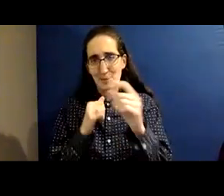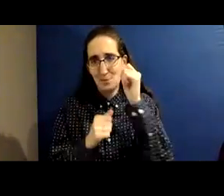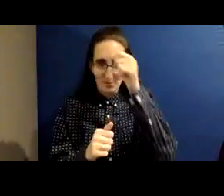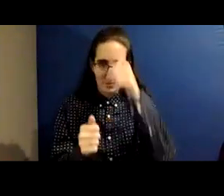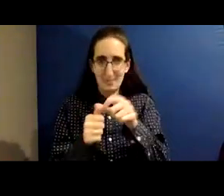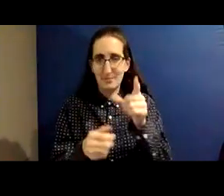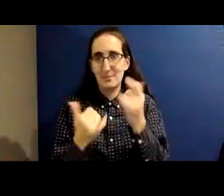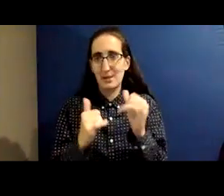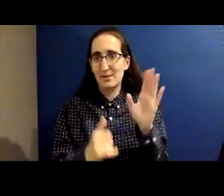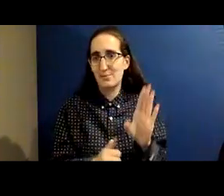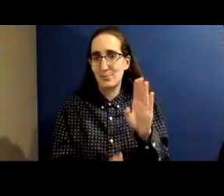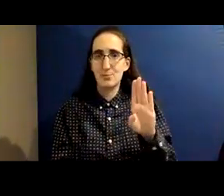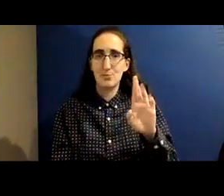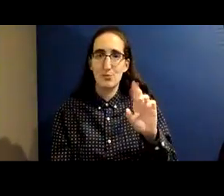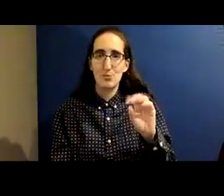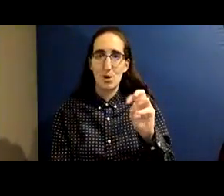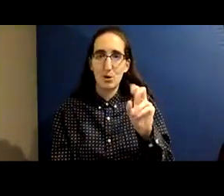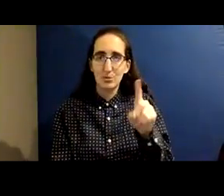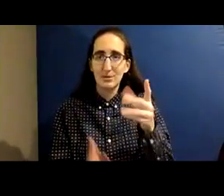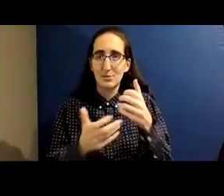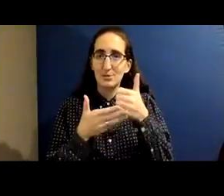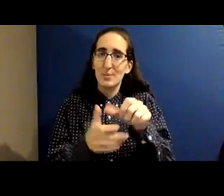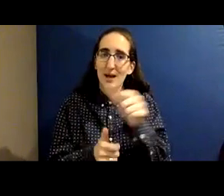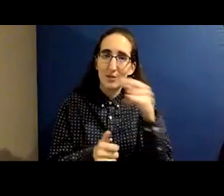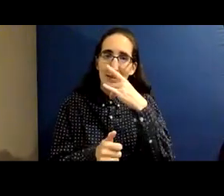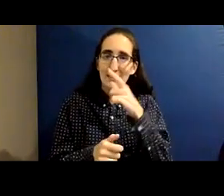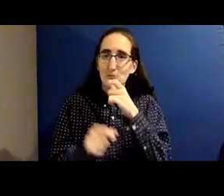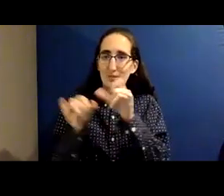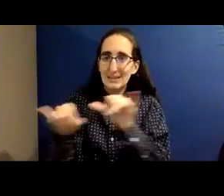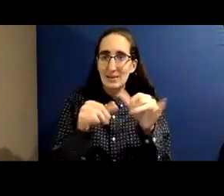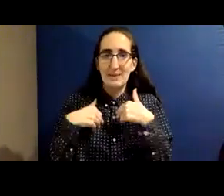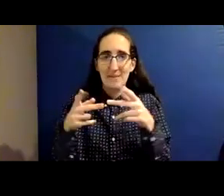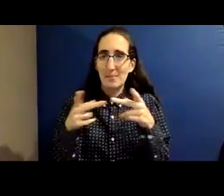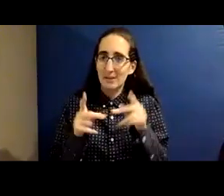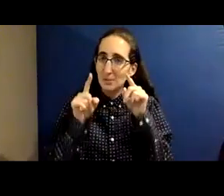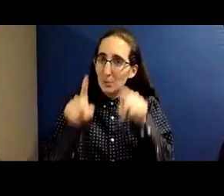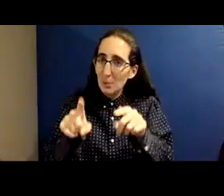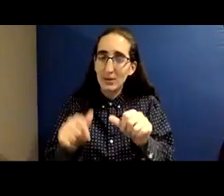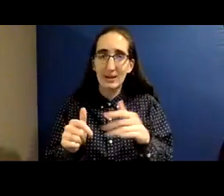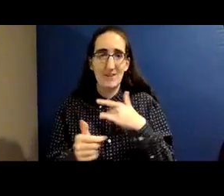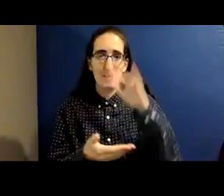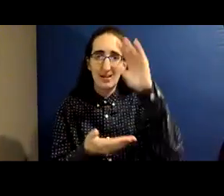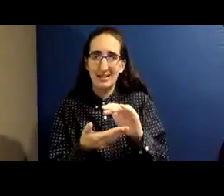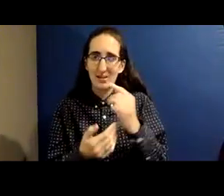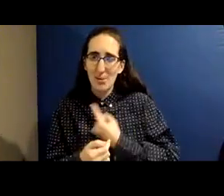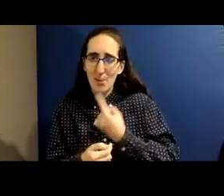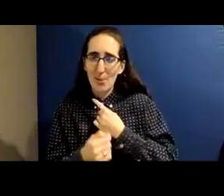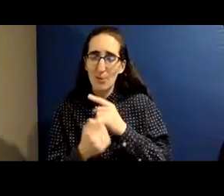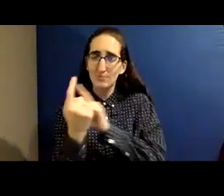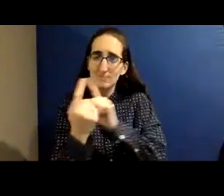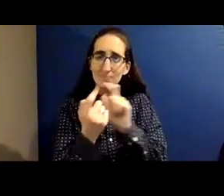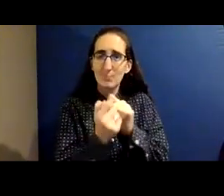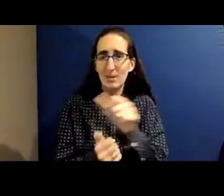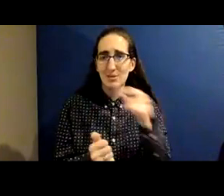the Broncos, but he wanted to help other kids like him have a place to go where they could feel less alone and connect with other kids who had a